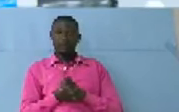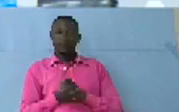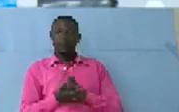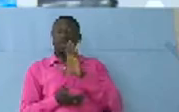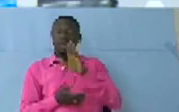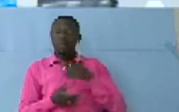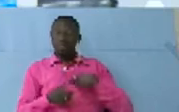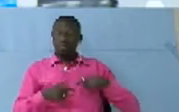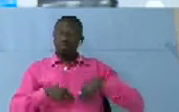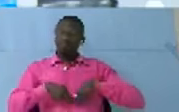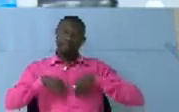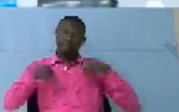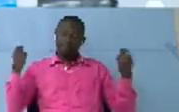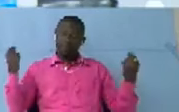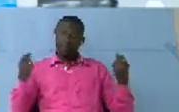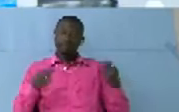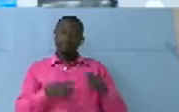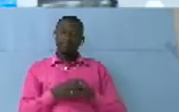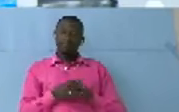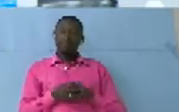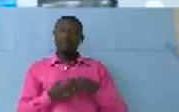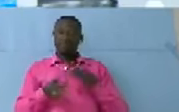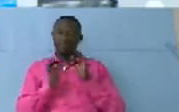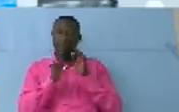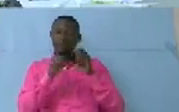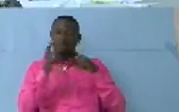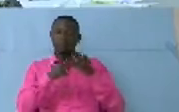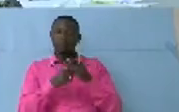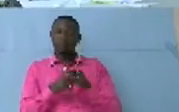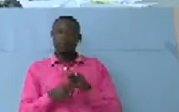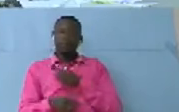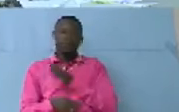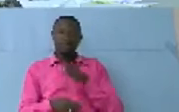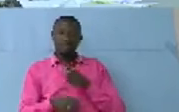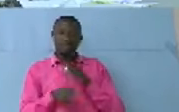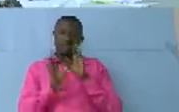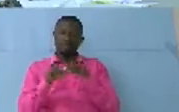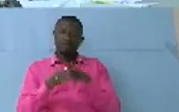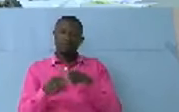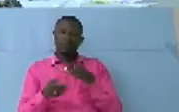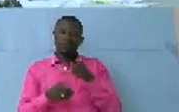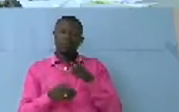Later they removed that and I'm yet to come to that. Did they leave you with your briefs?